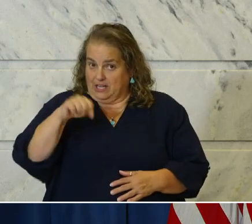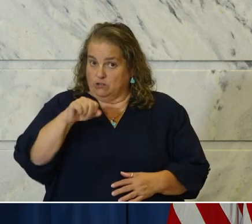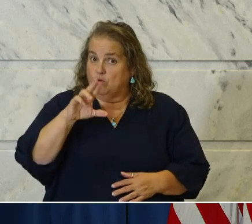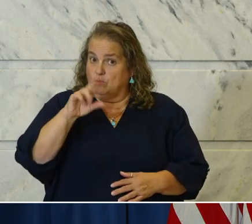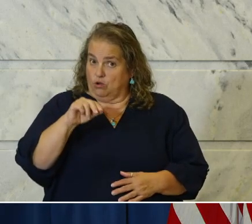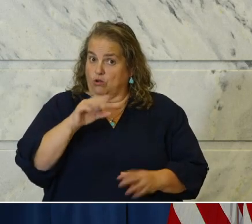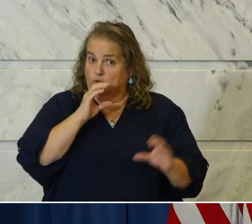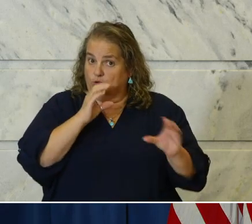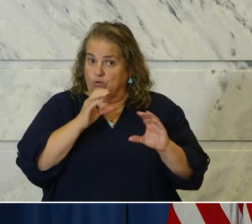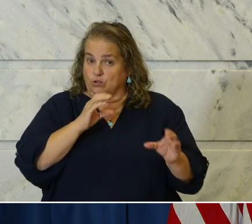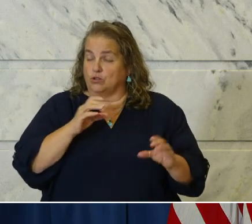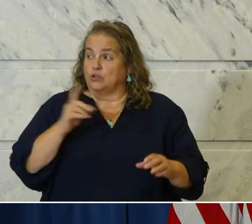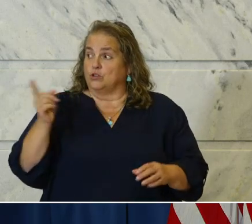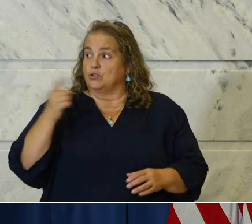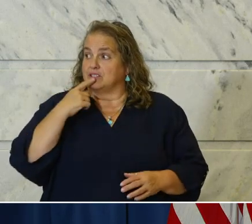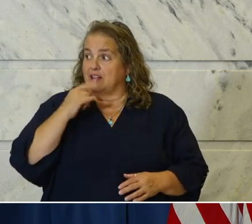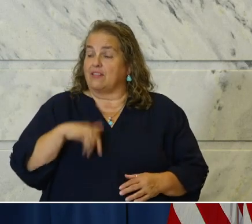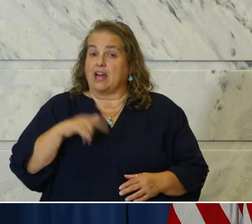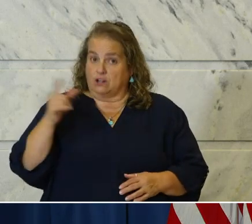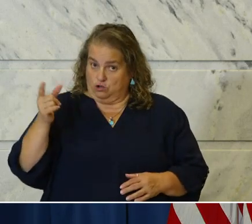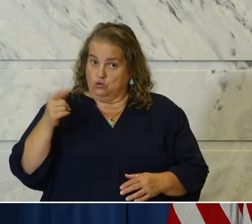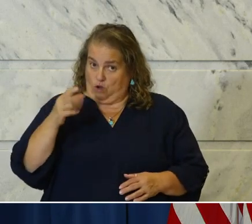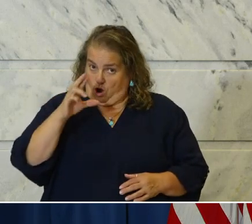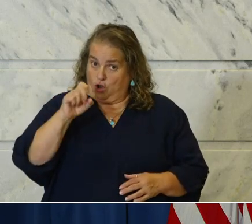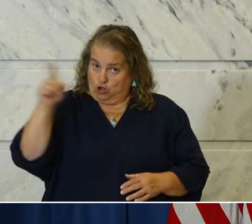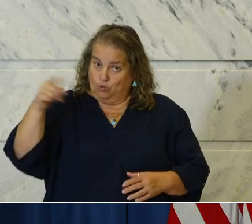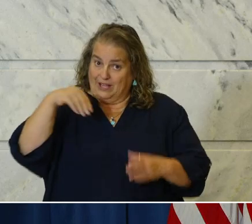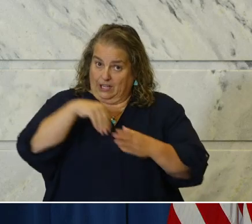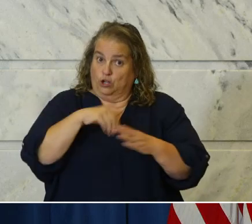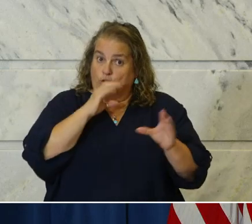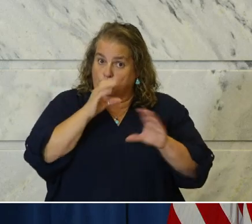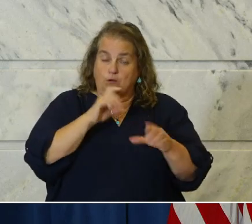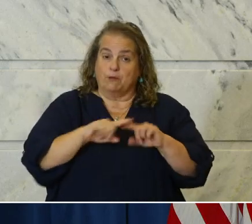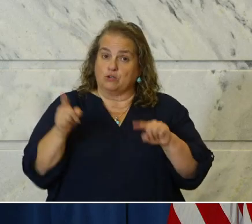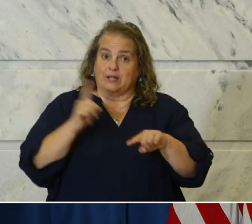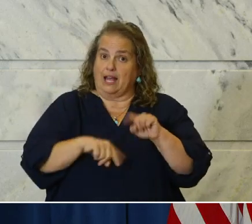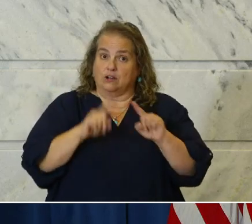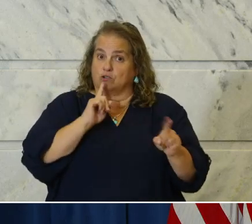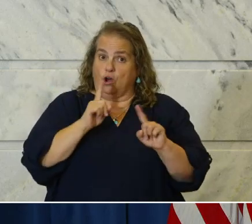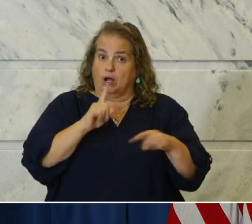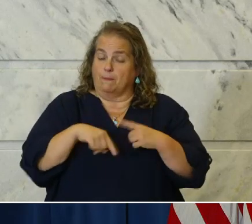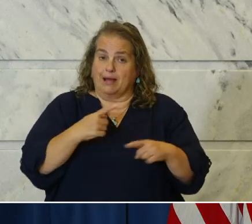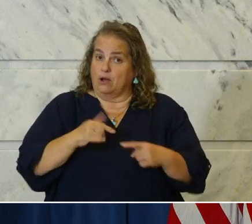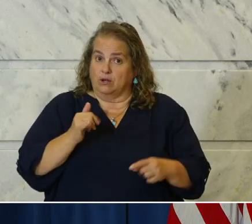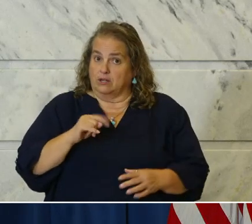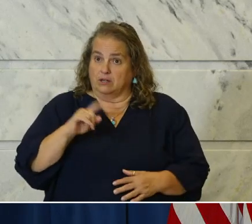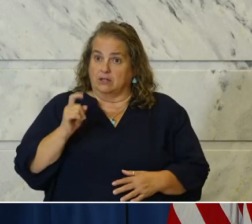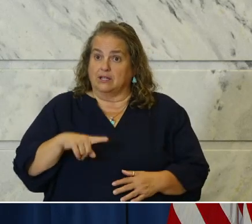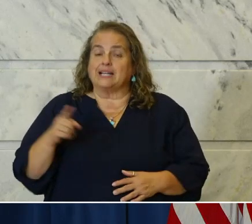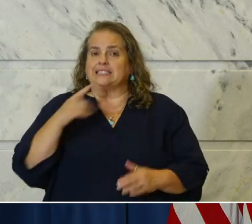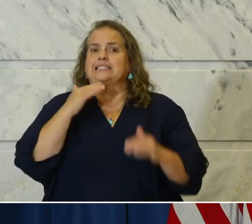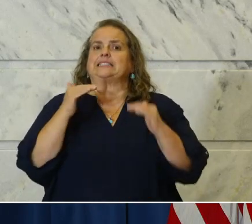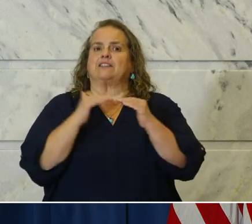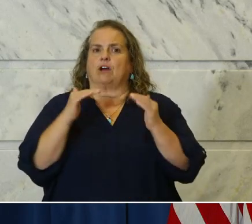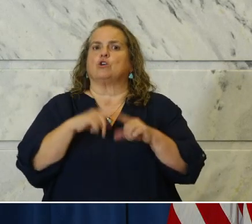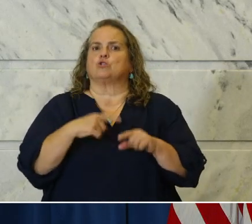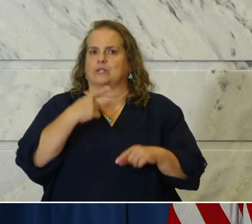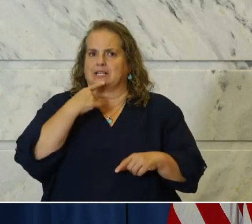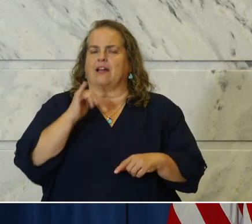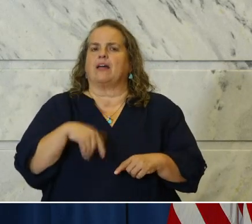your last answer that you have been in communication, but you can't talk about it. It's fair to say that we have